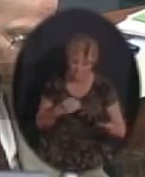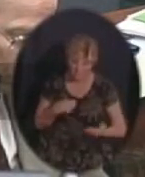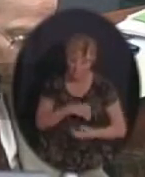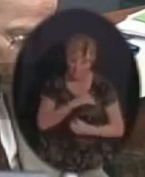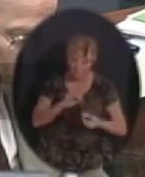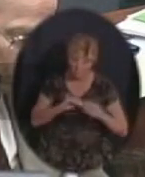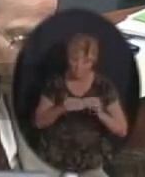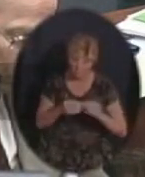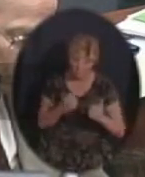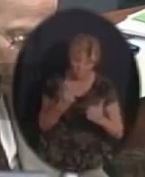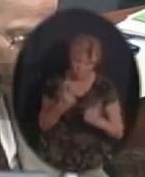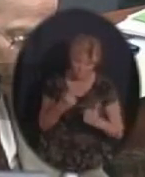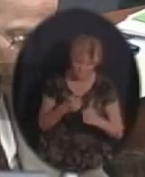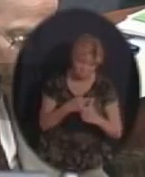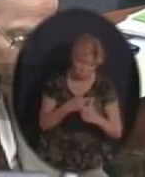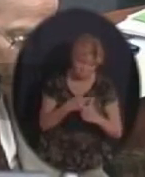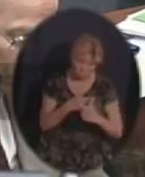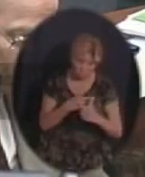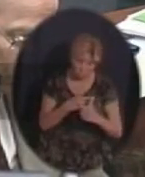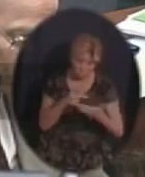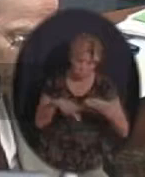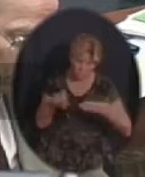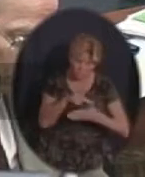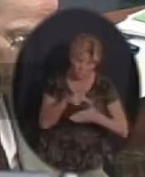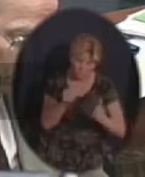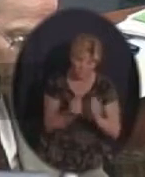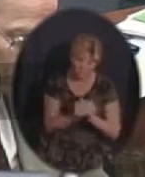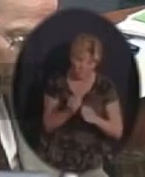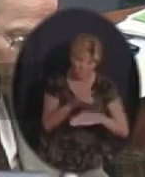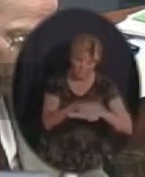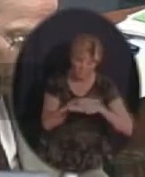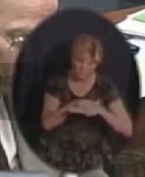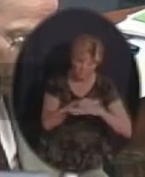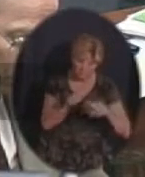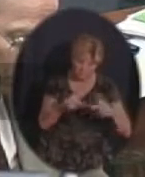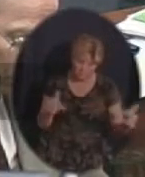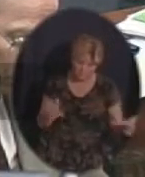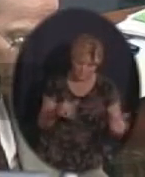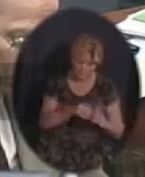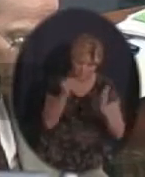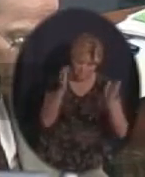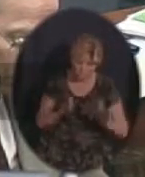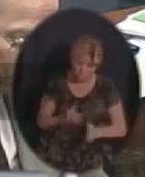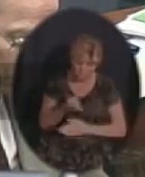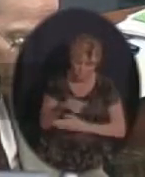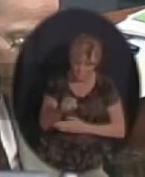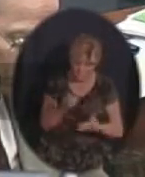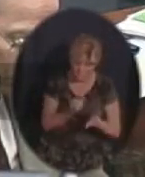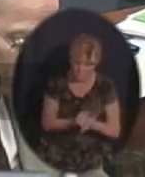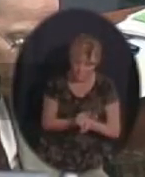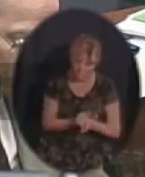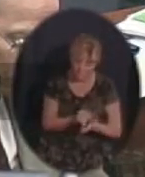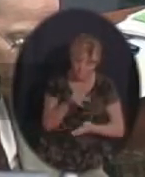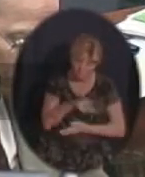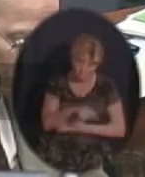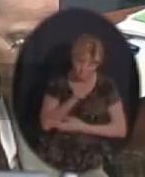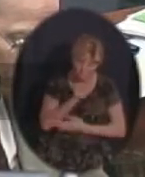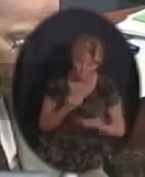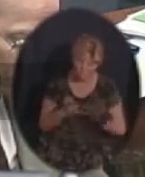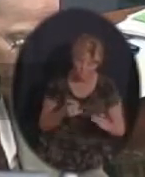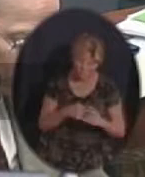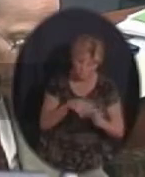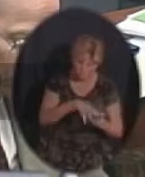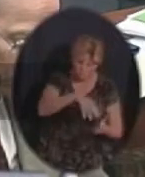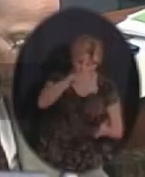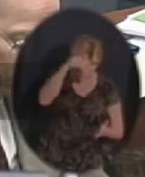learners is just that, English language learners. They are here to learn English. And so that's very important. But what do we do with